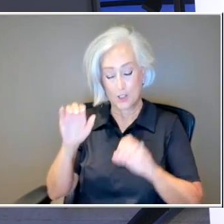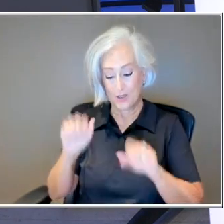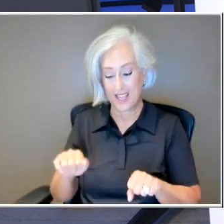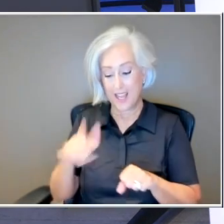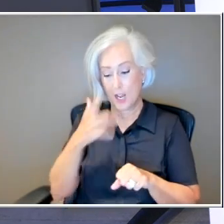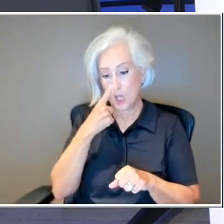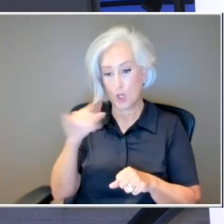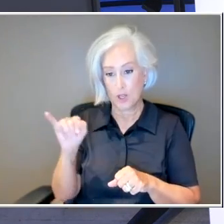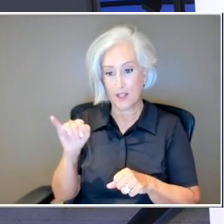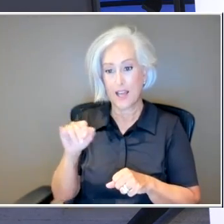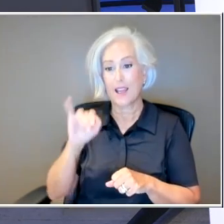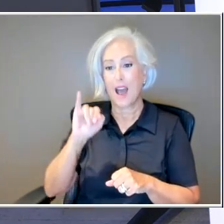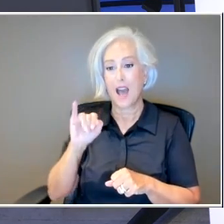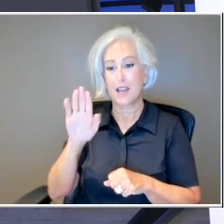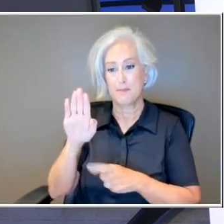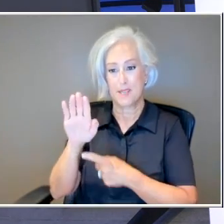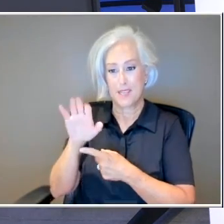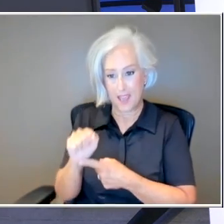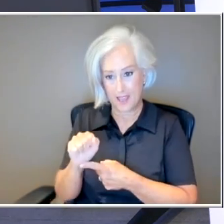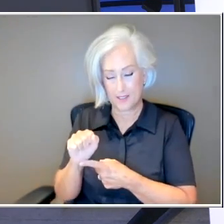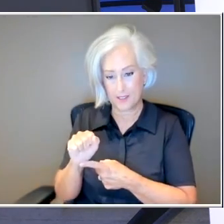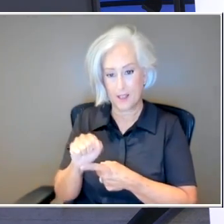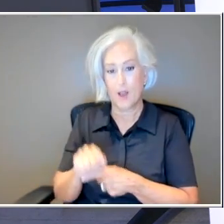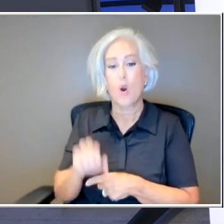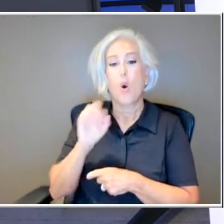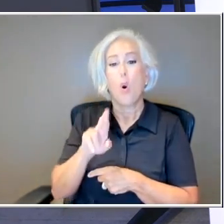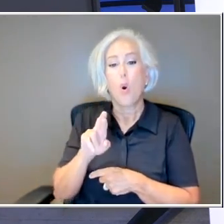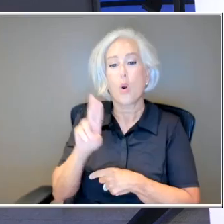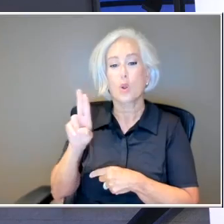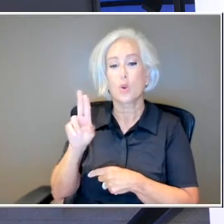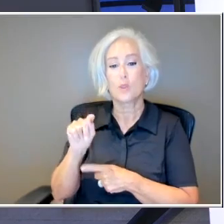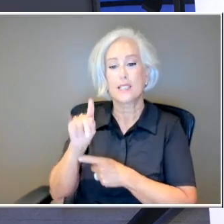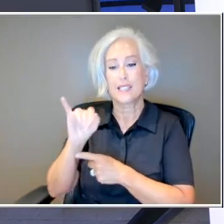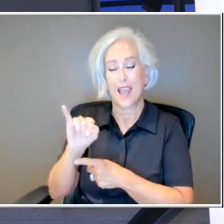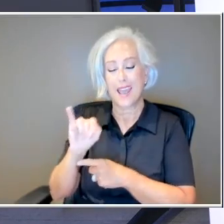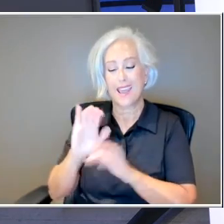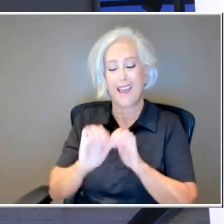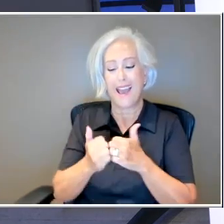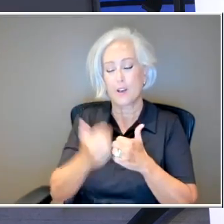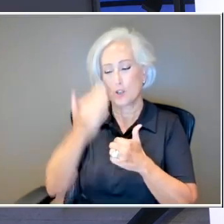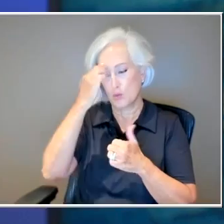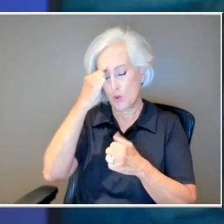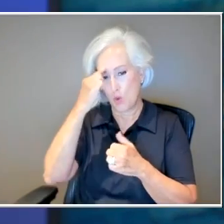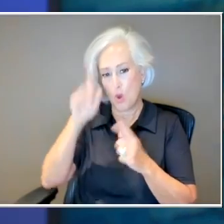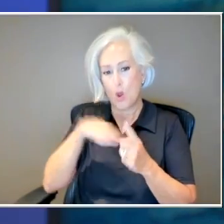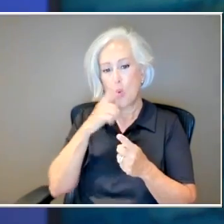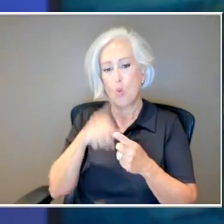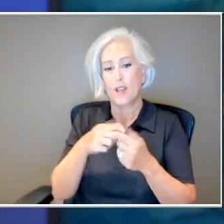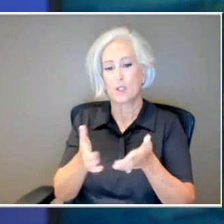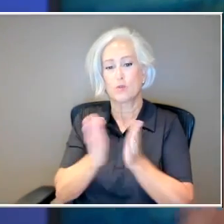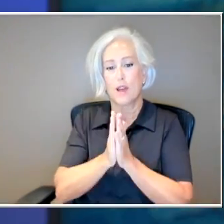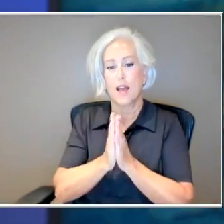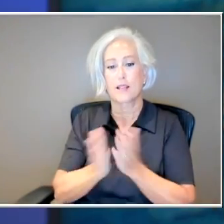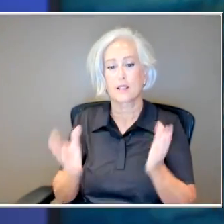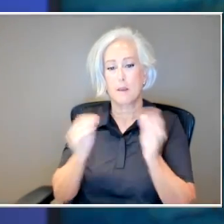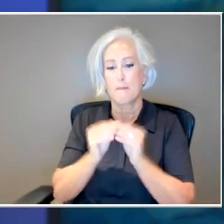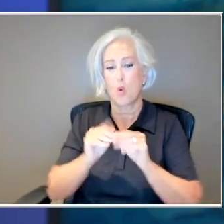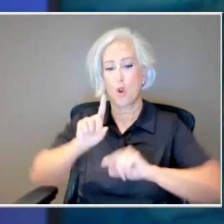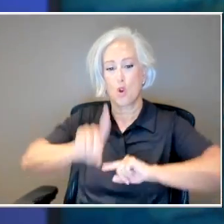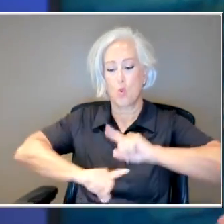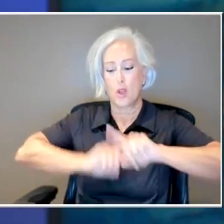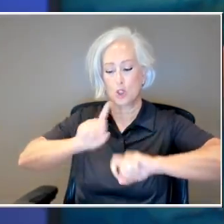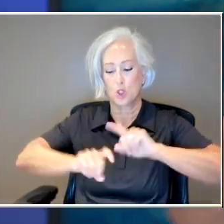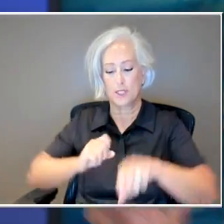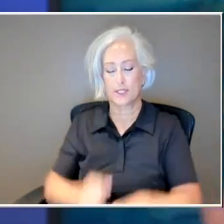Is that true? And if so, how do you know when to start asking more questions of your doctor? So that's a great question. So many times